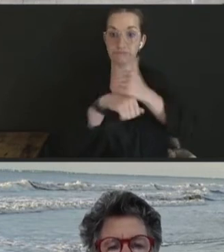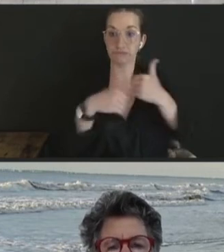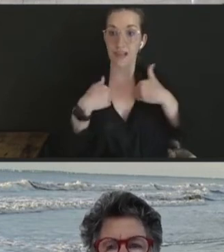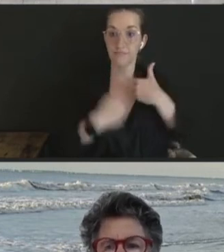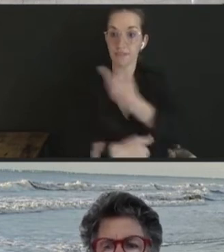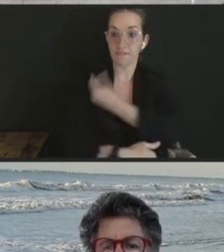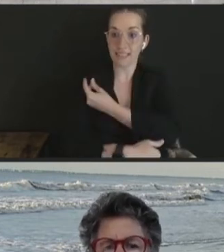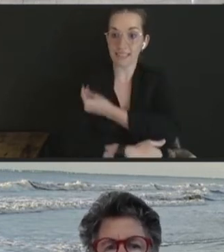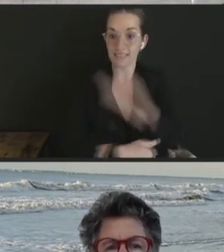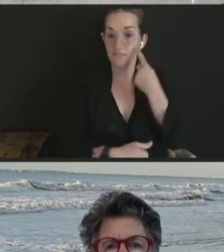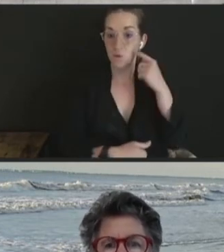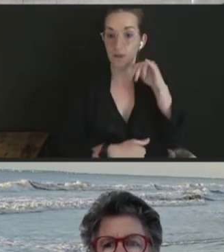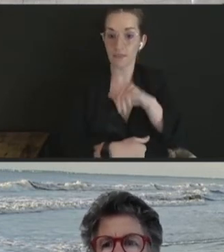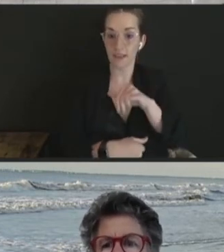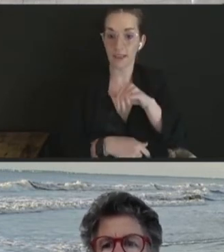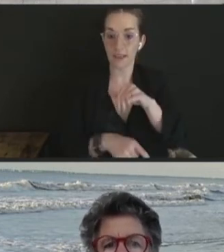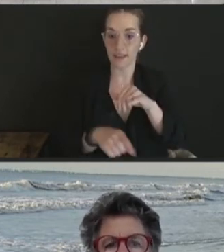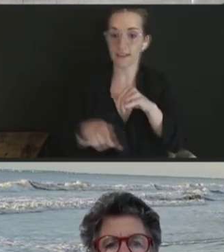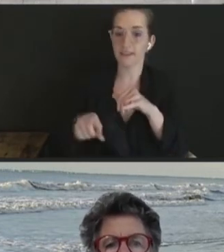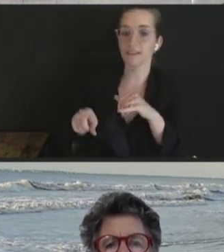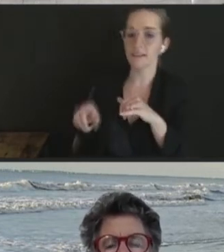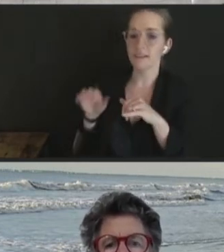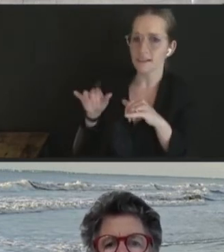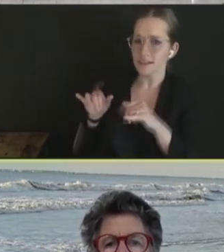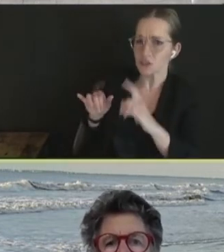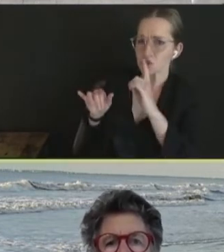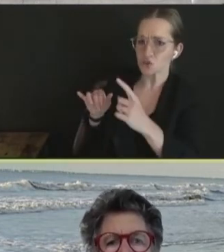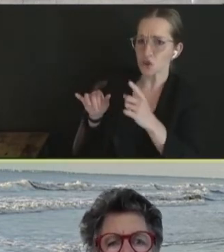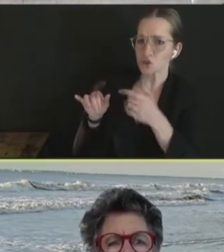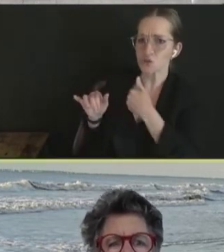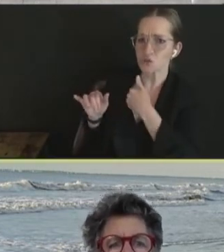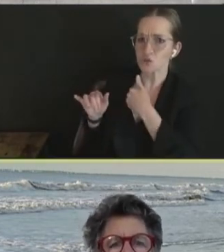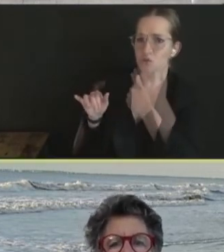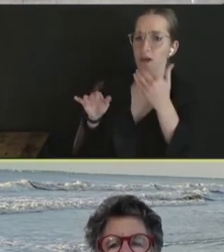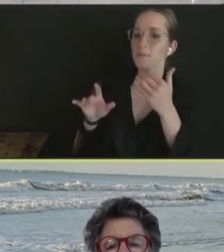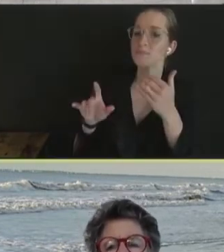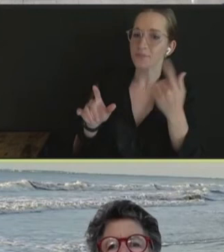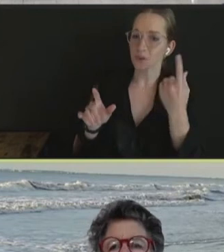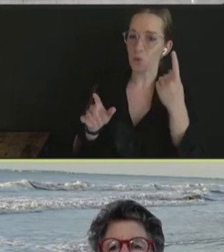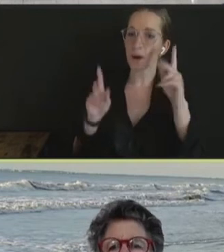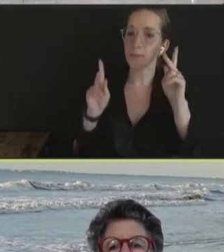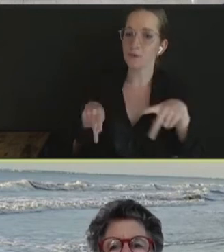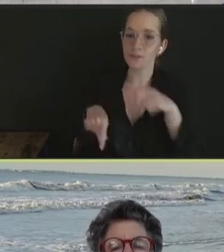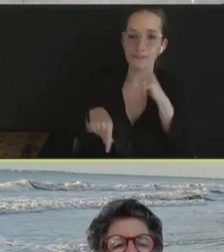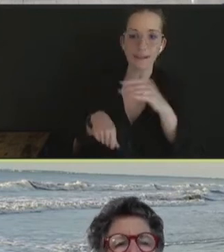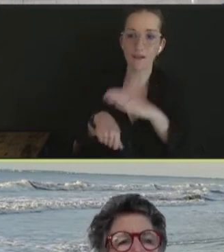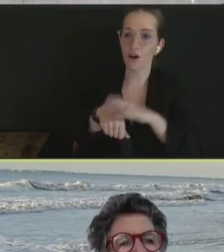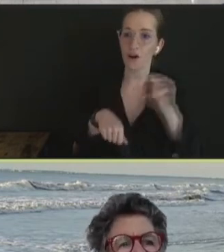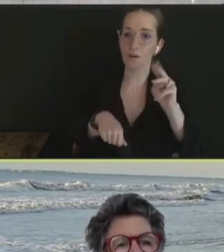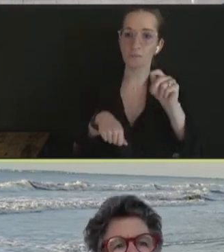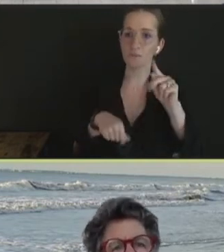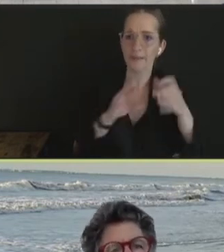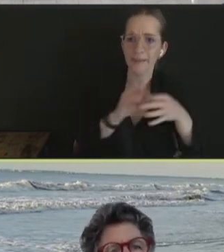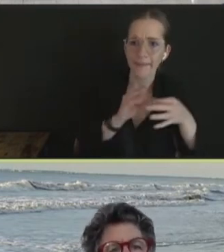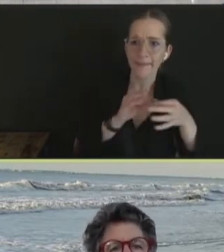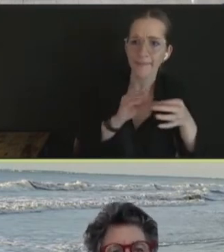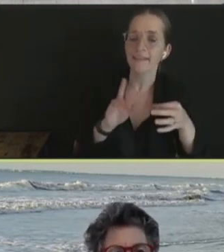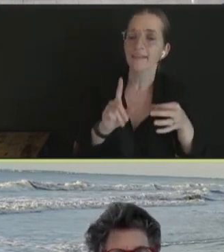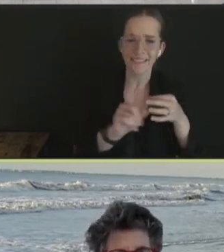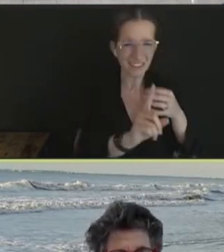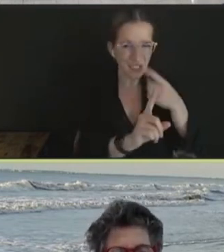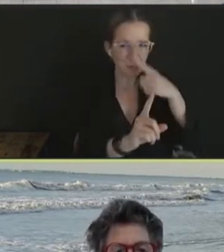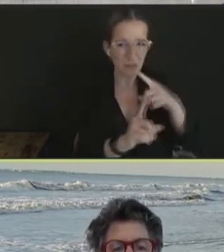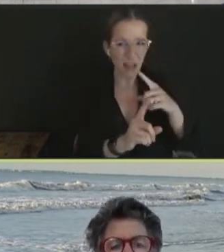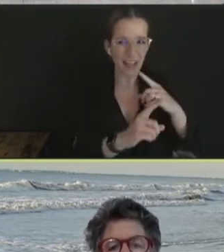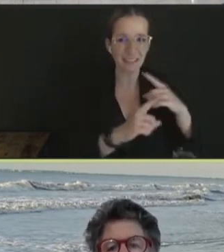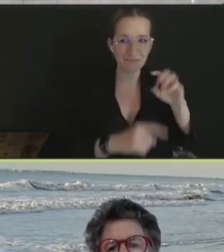Sure. Do you know where they're going first? Can somebody put themselves on mute, please? So one of the challenges I